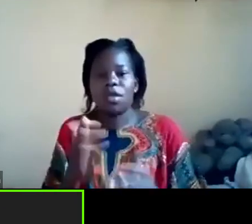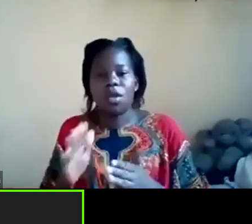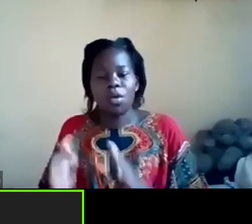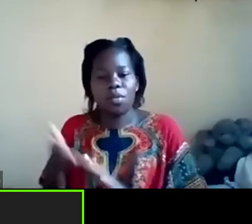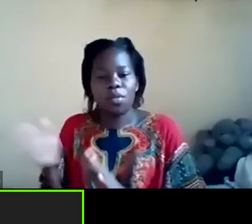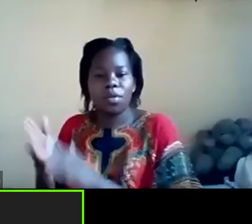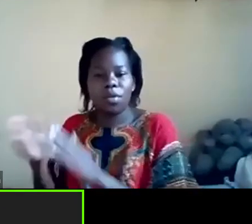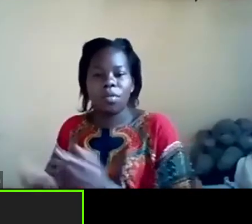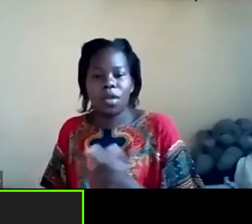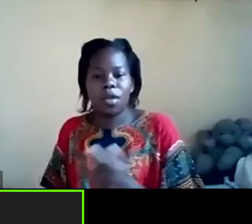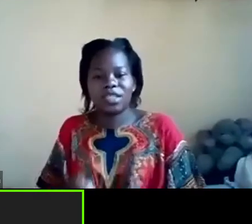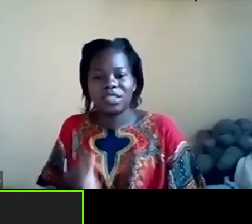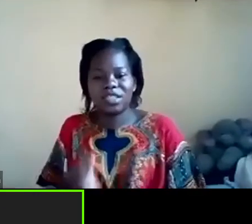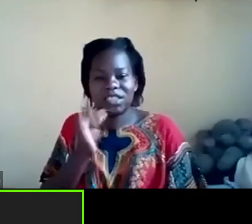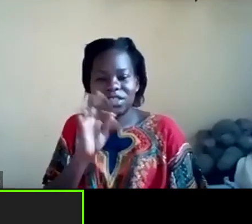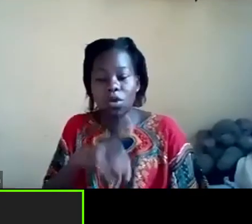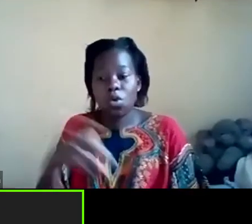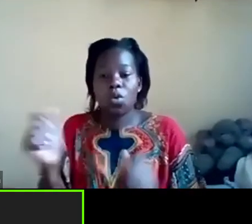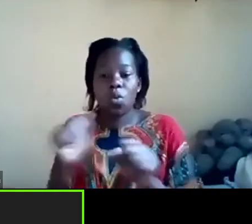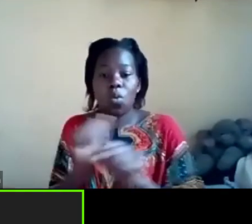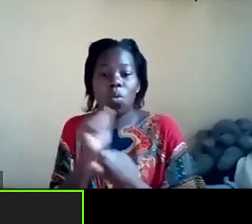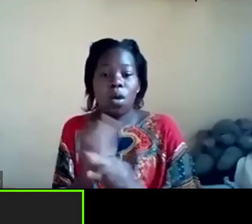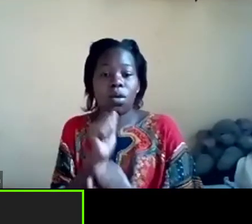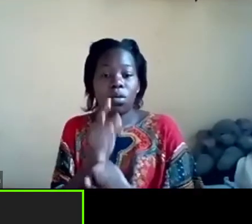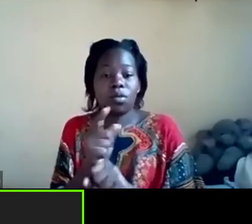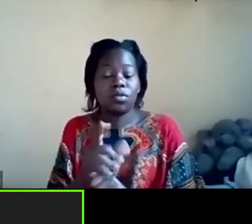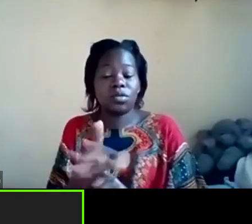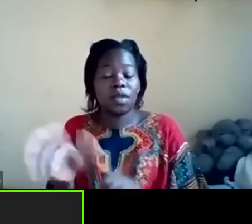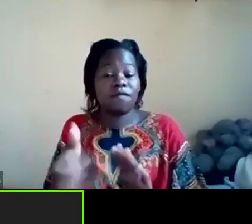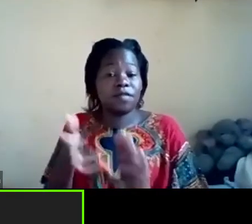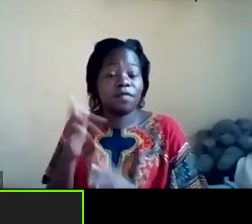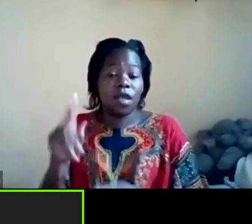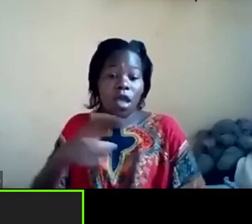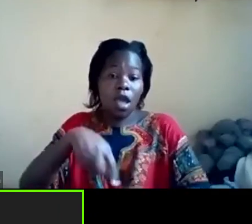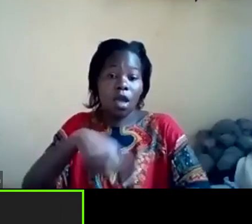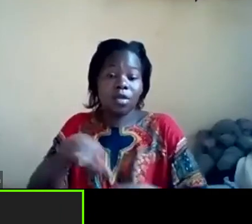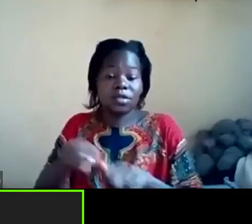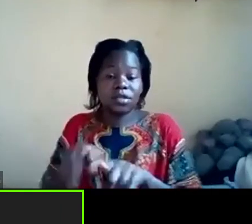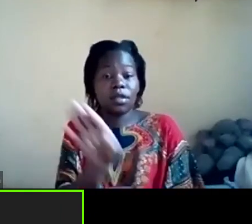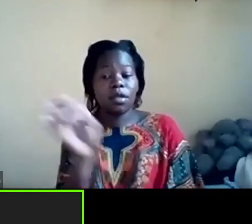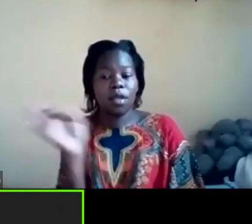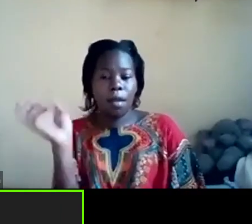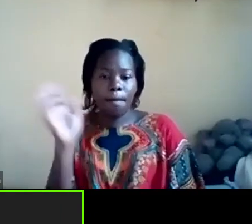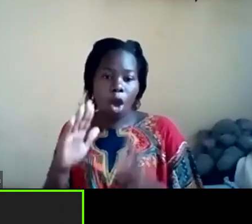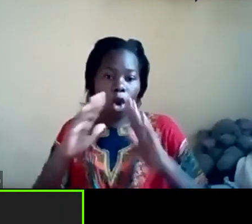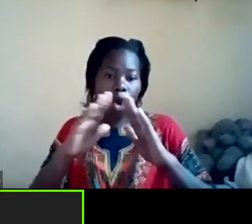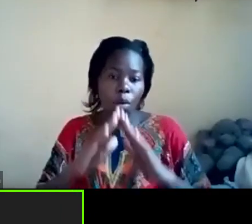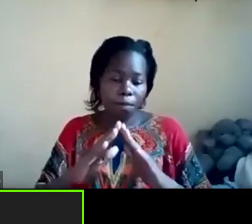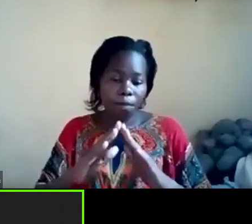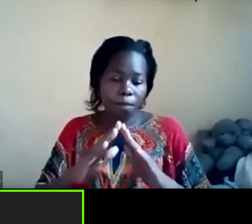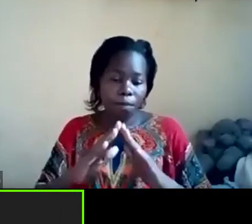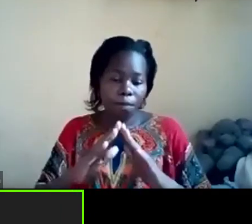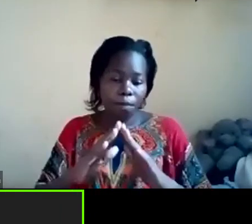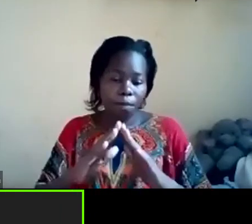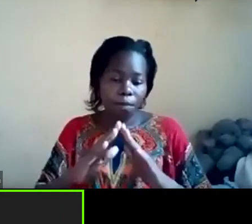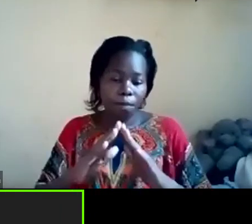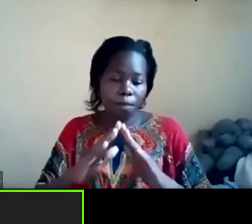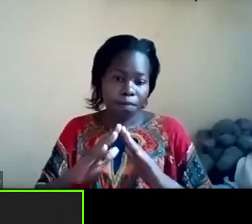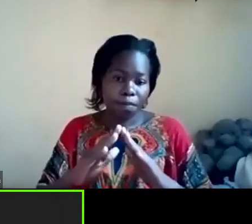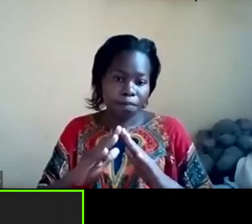work. So those are peak hours. Then in the evening, when we return home, you also have a lot of usage of